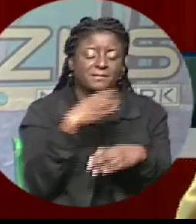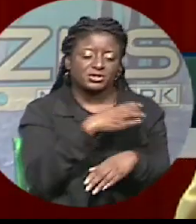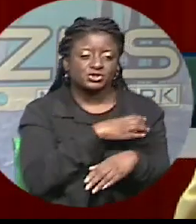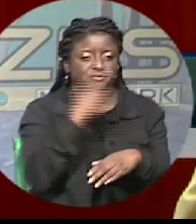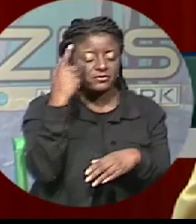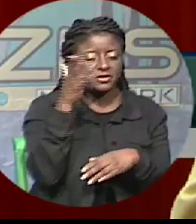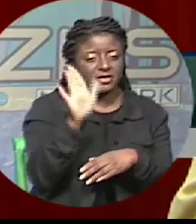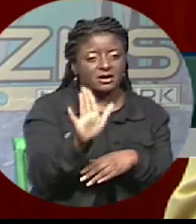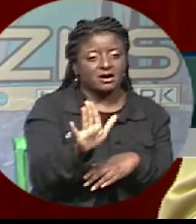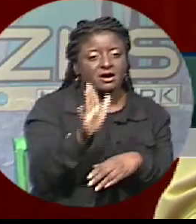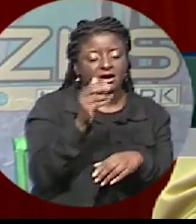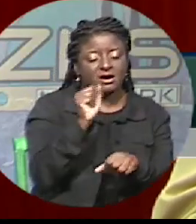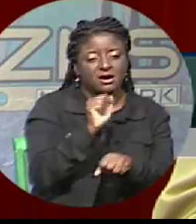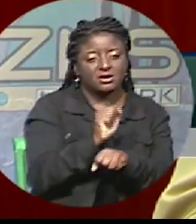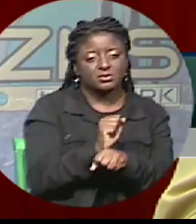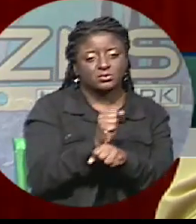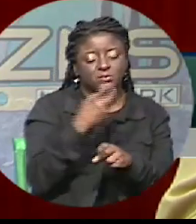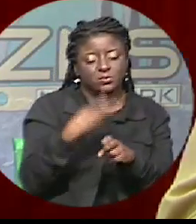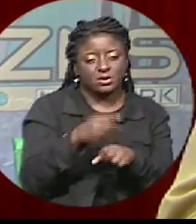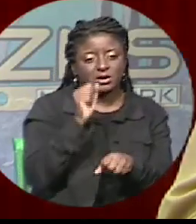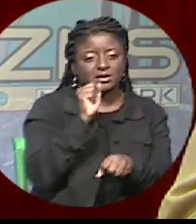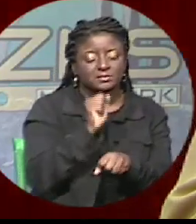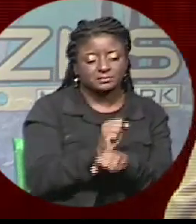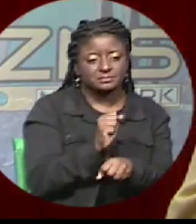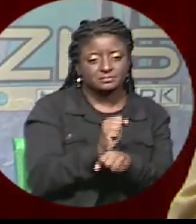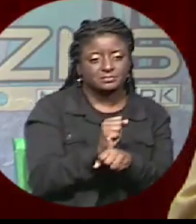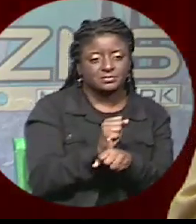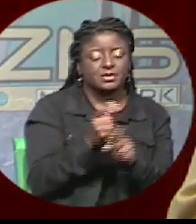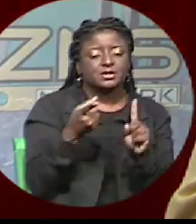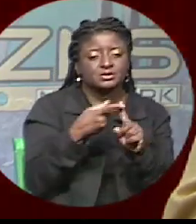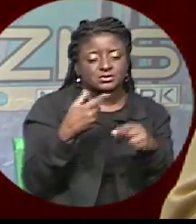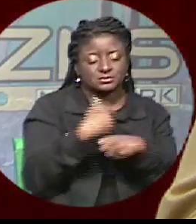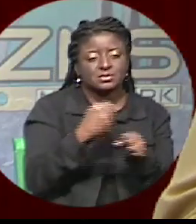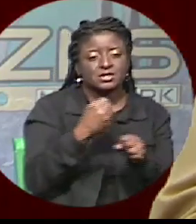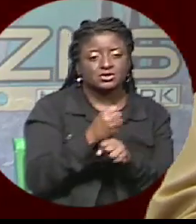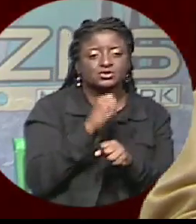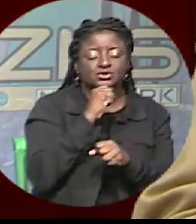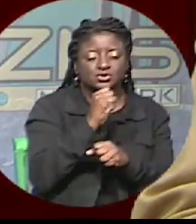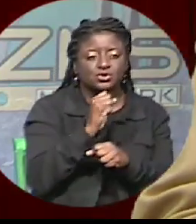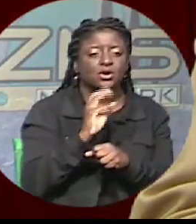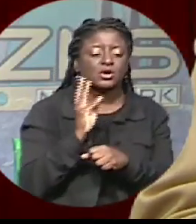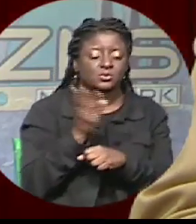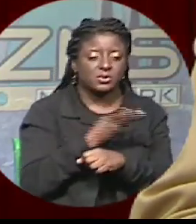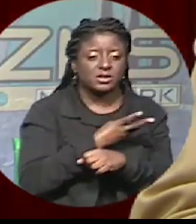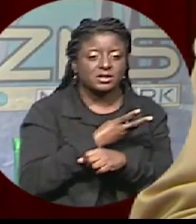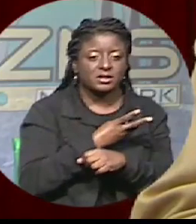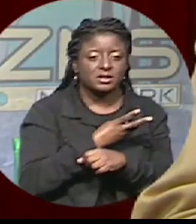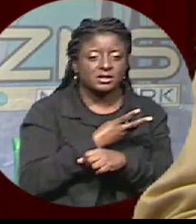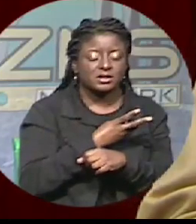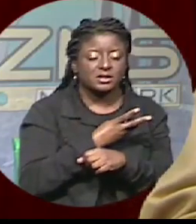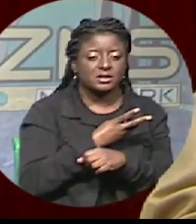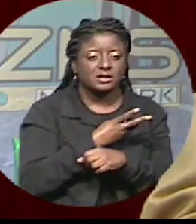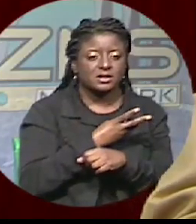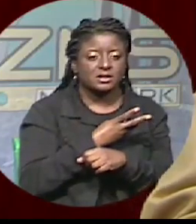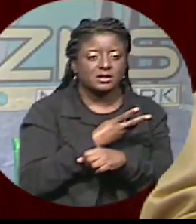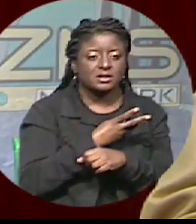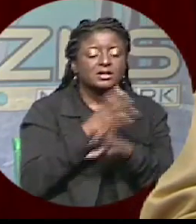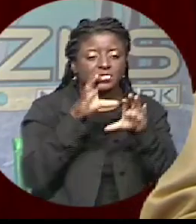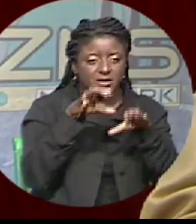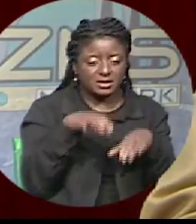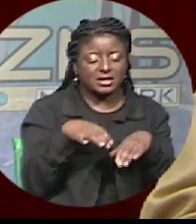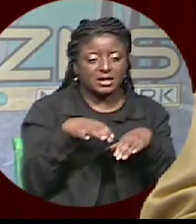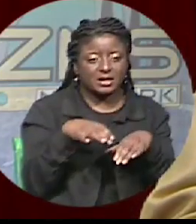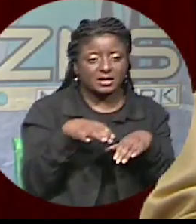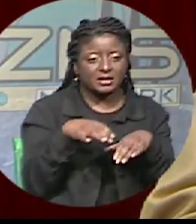have put into ensuring that we have reached this point where we can